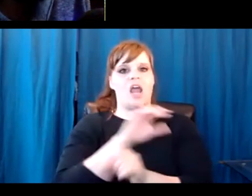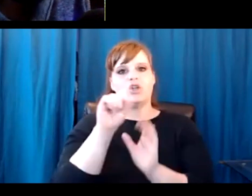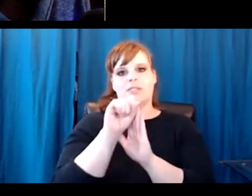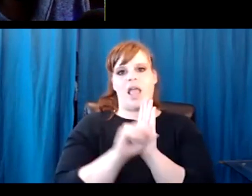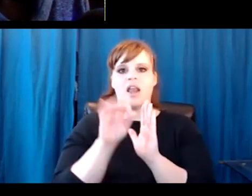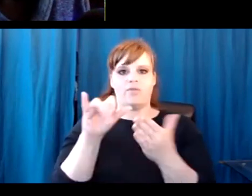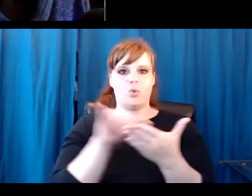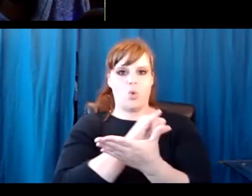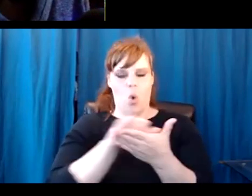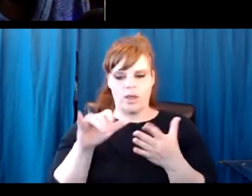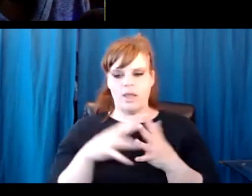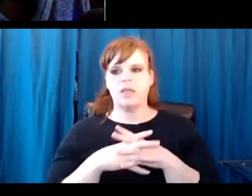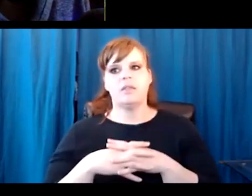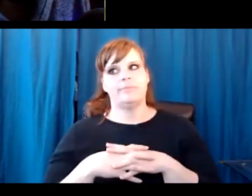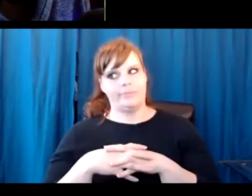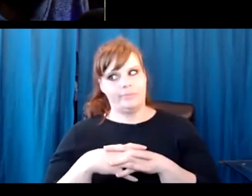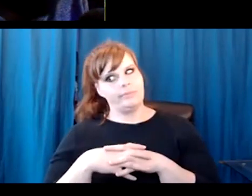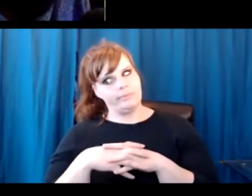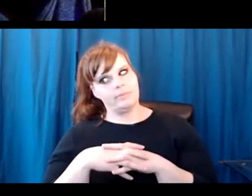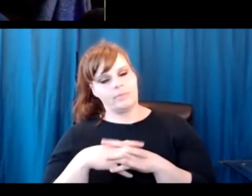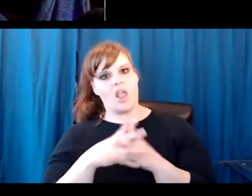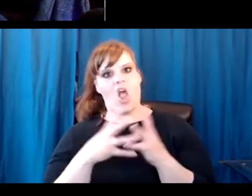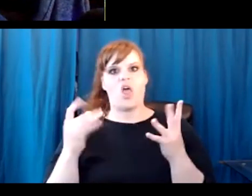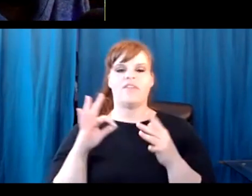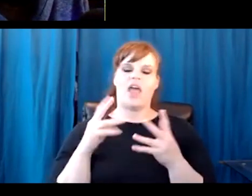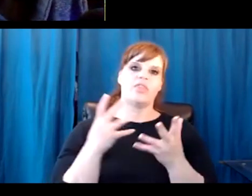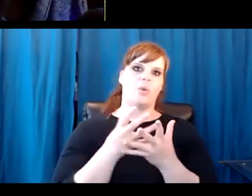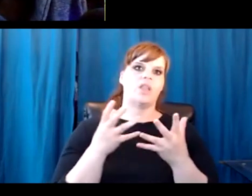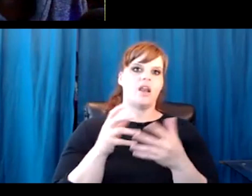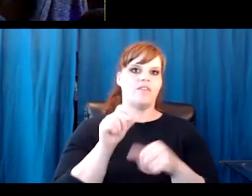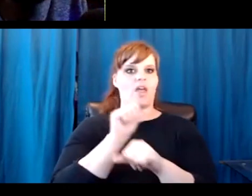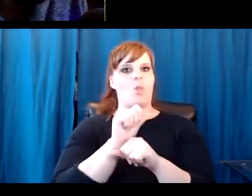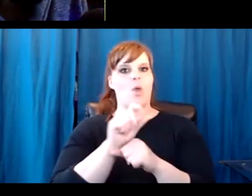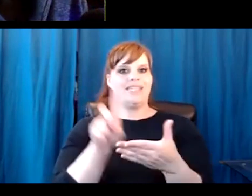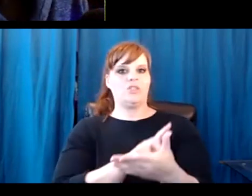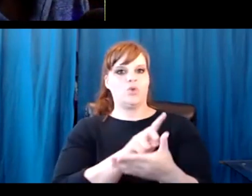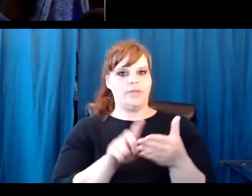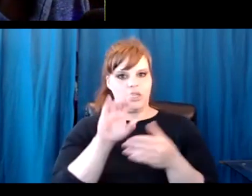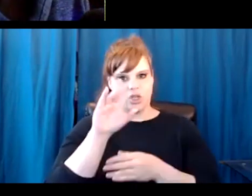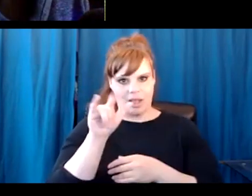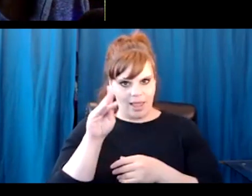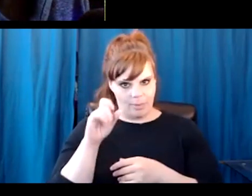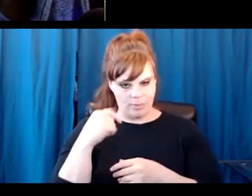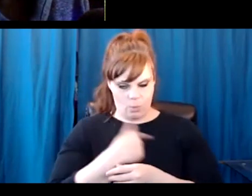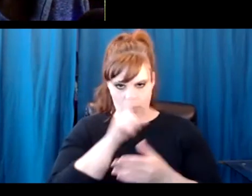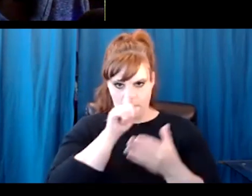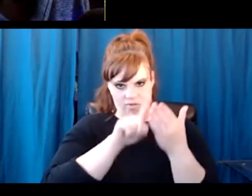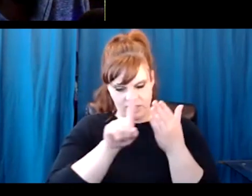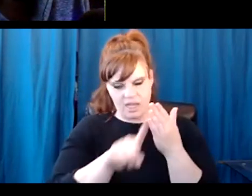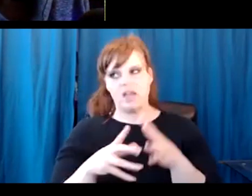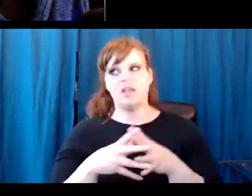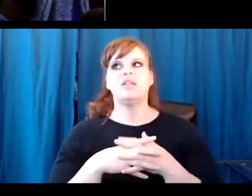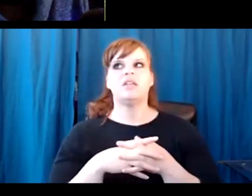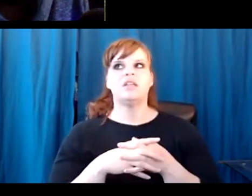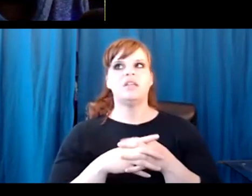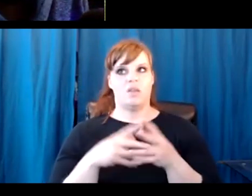lot of that, you know, there were, you know, employment discrimination claims that we would investigate. You know, we did a lot of work